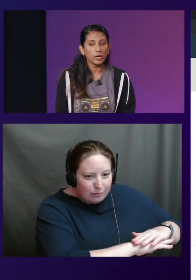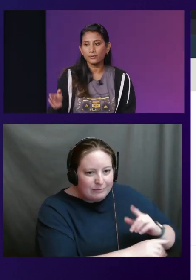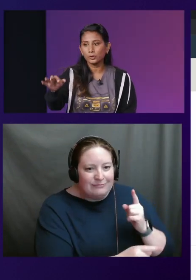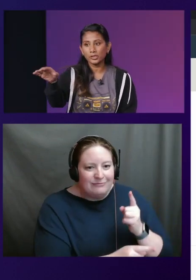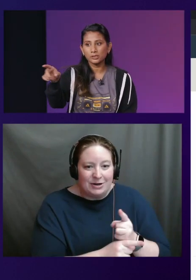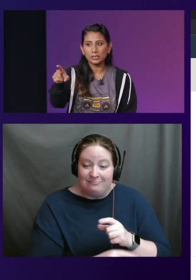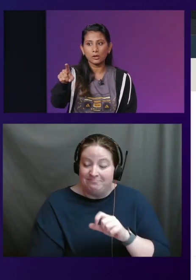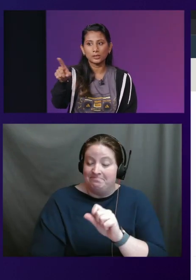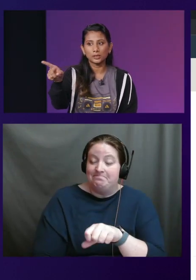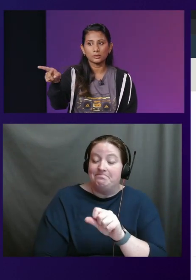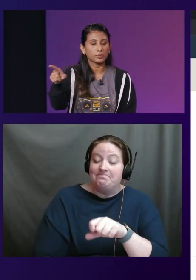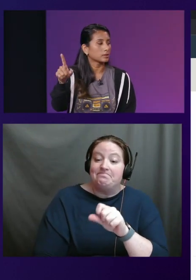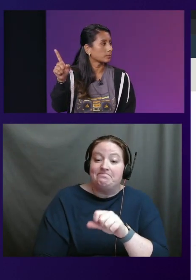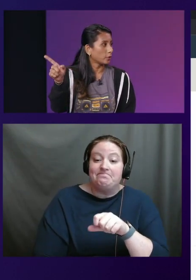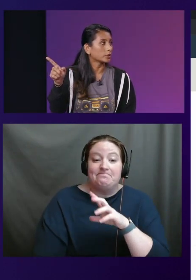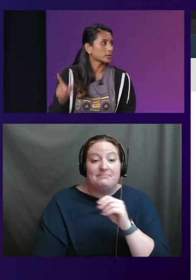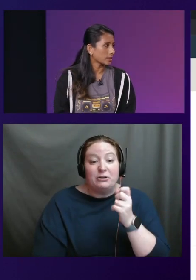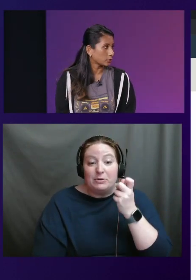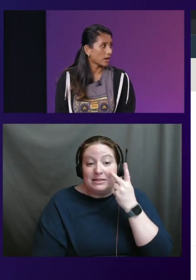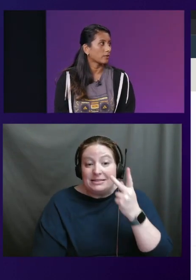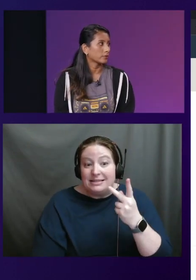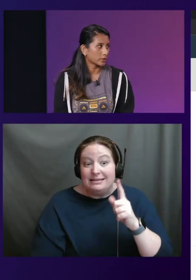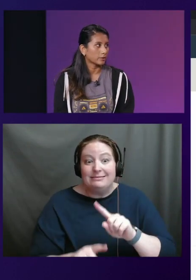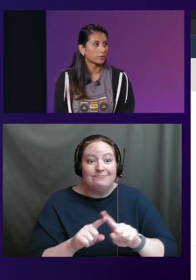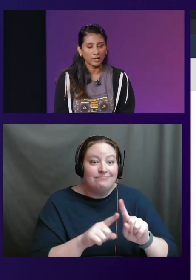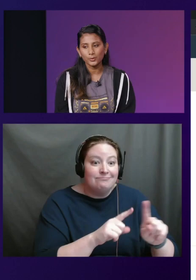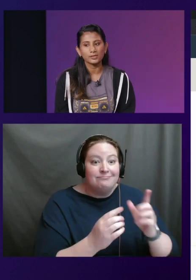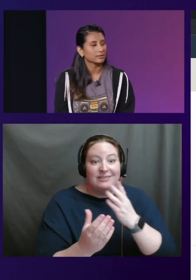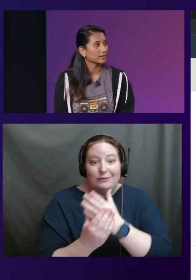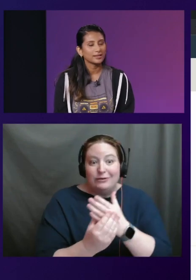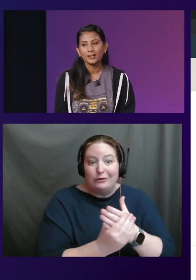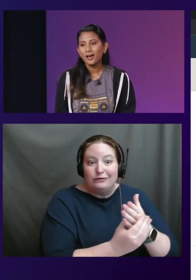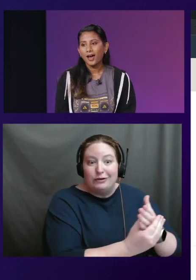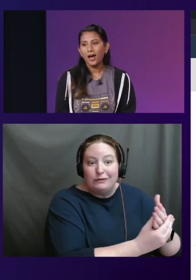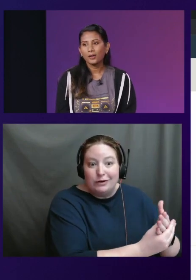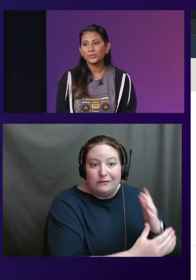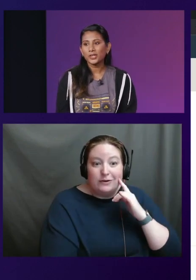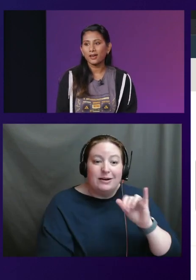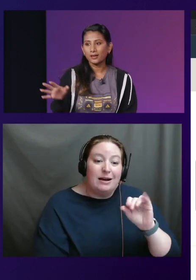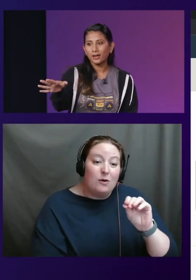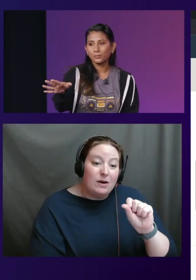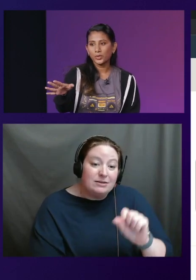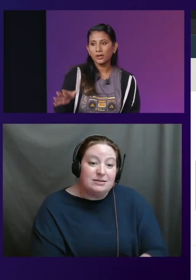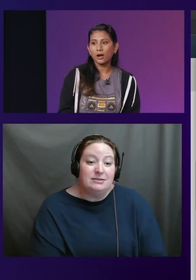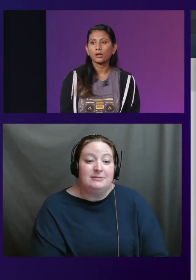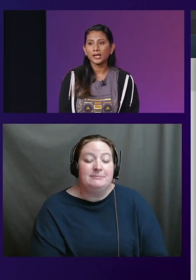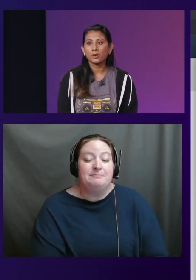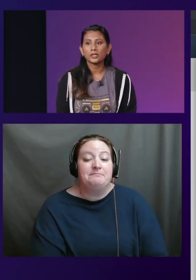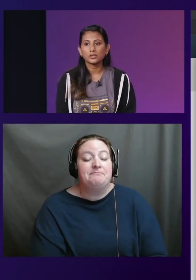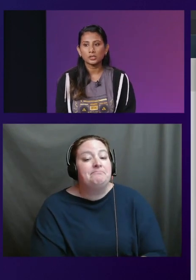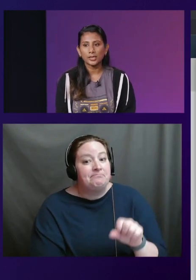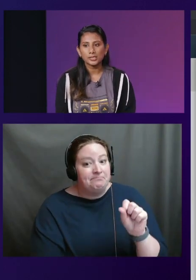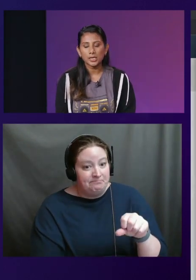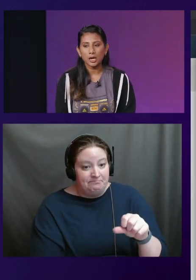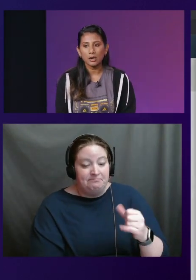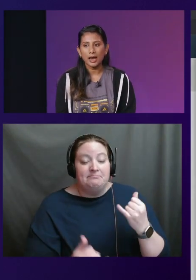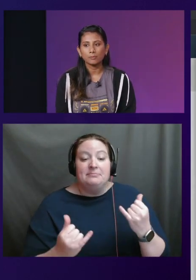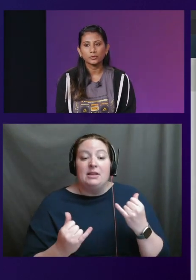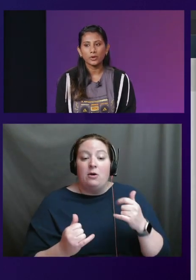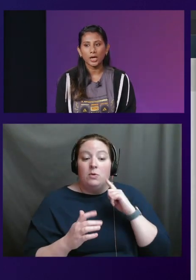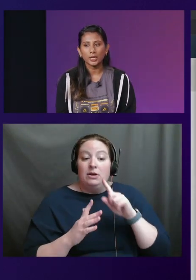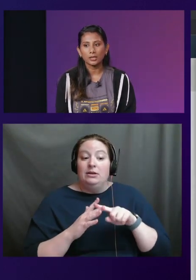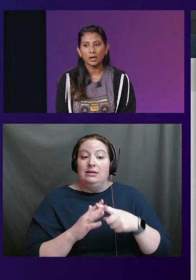and you can see all the different folders that you have over there for iOS. So yeah, we are now initializing